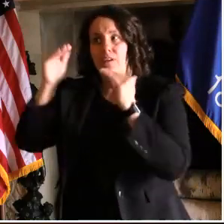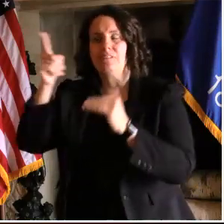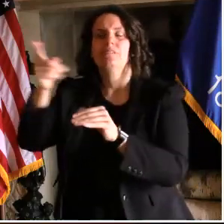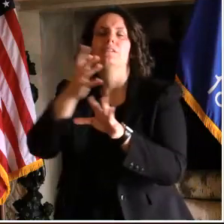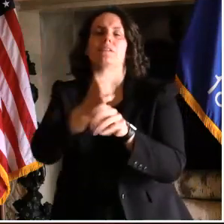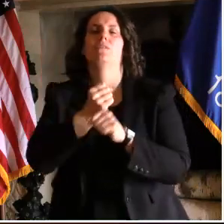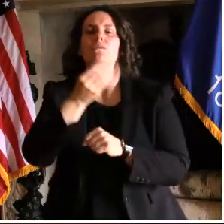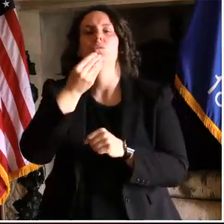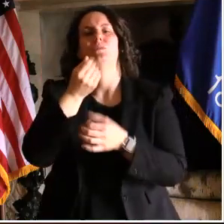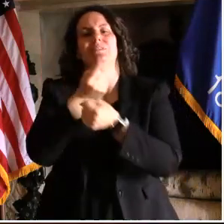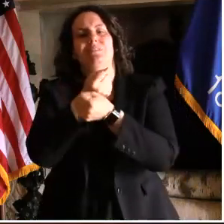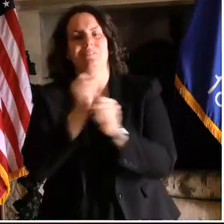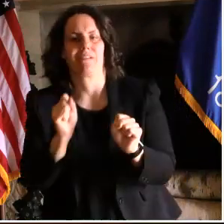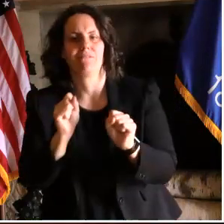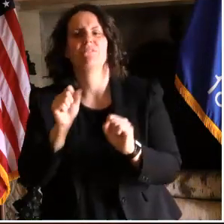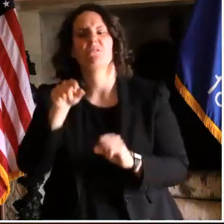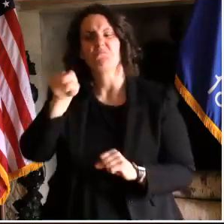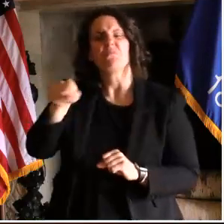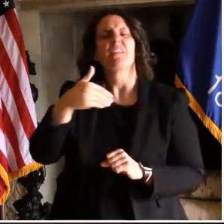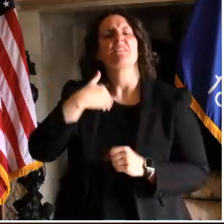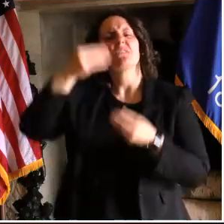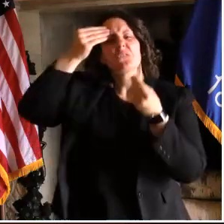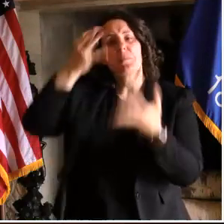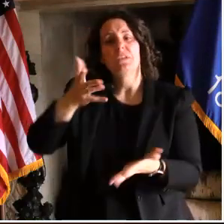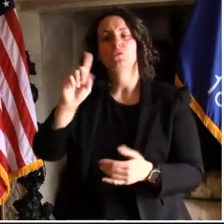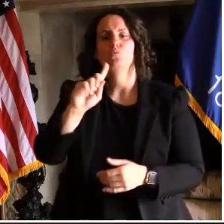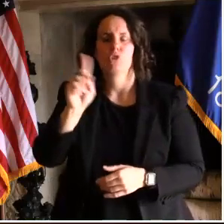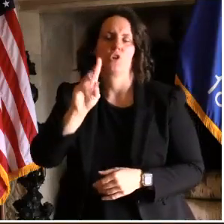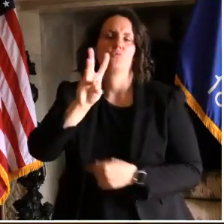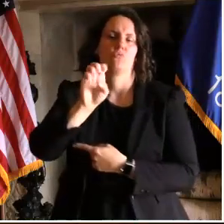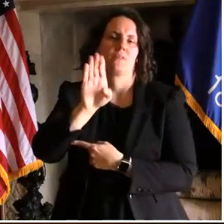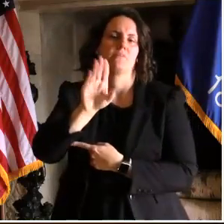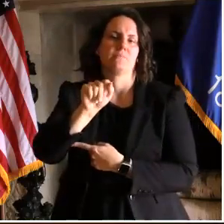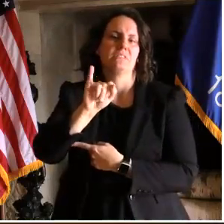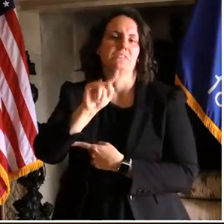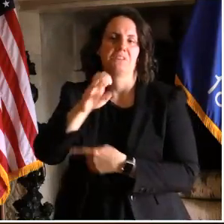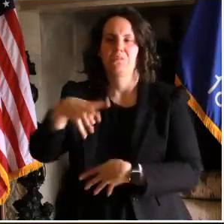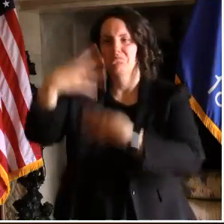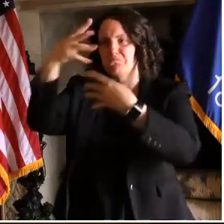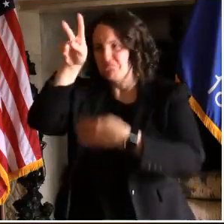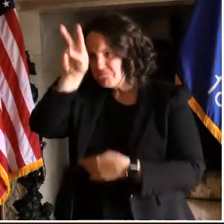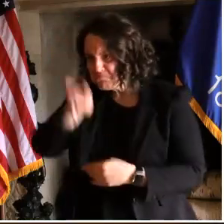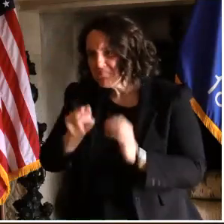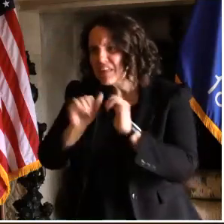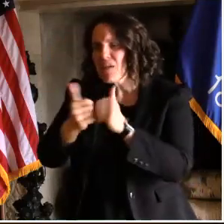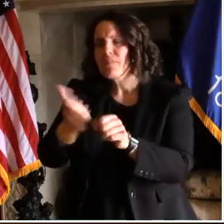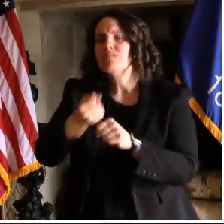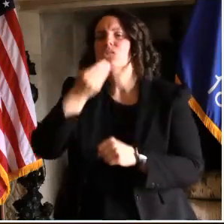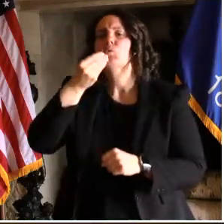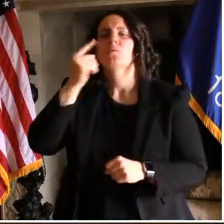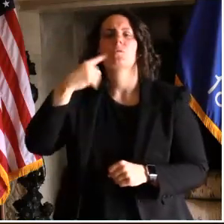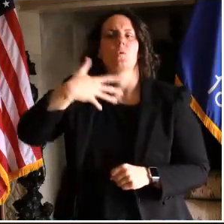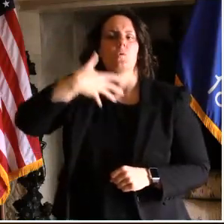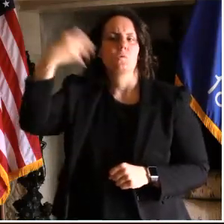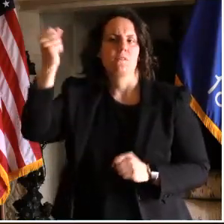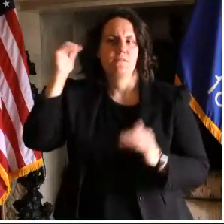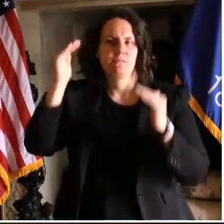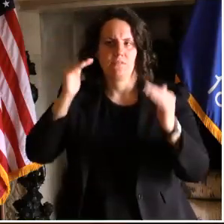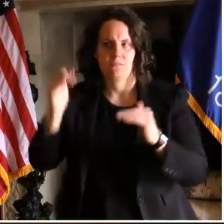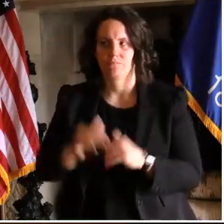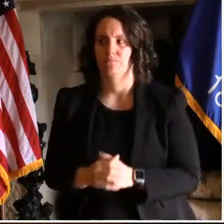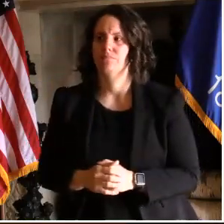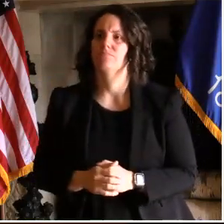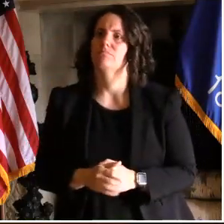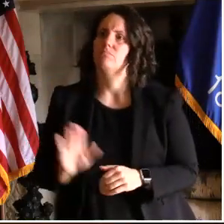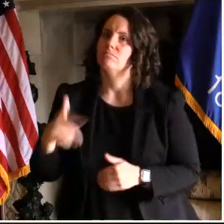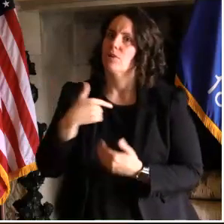Over the last several weeks, DHS has had the full support of our state government. I want to thank Governor Evers and our colleagues across